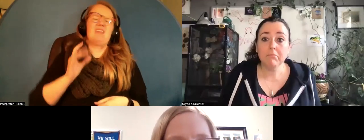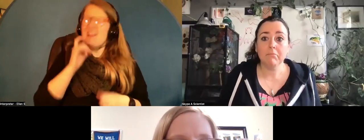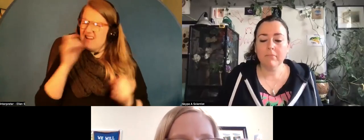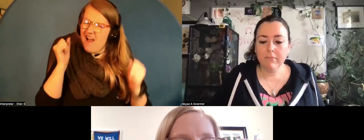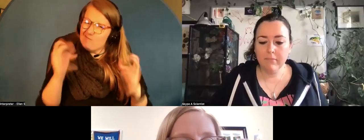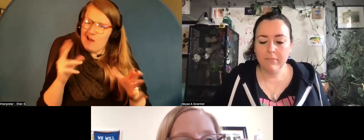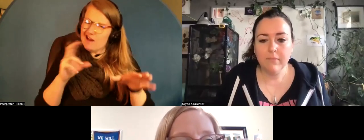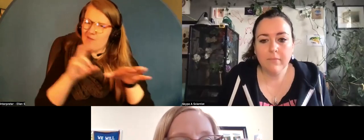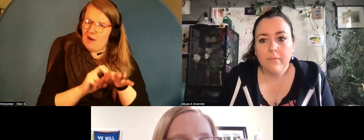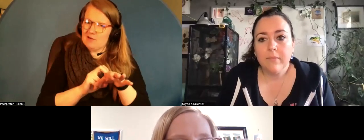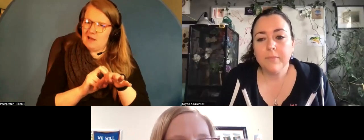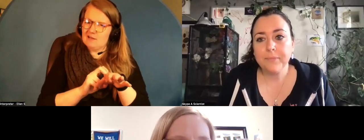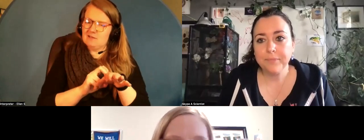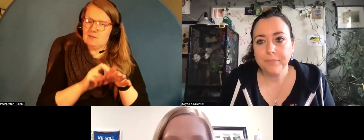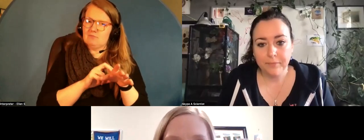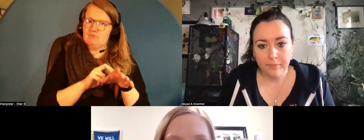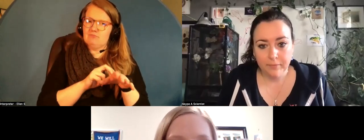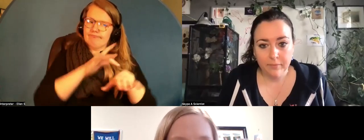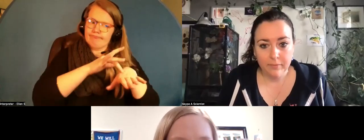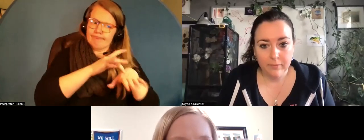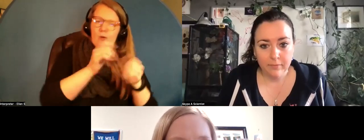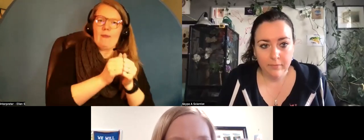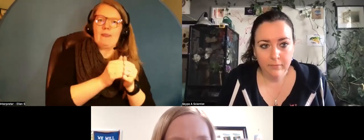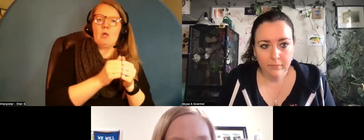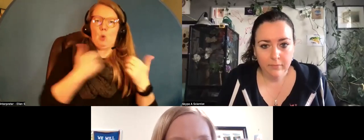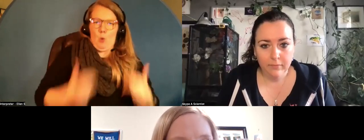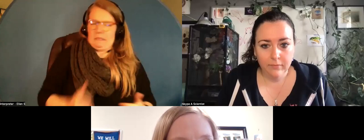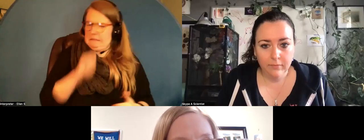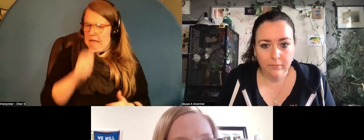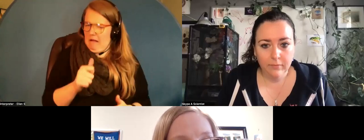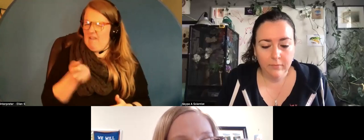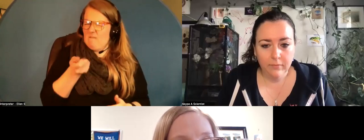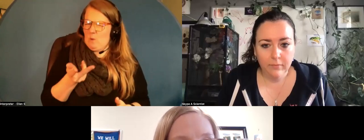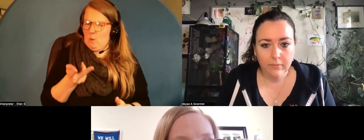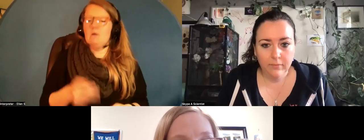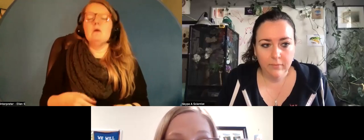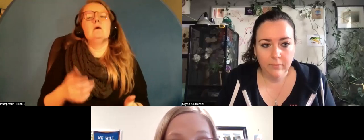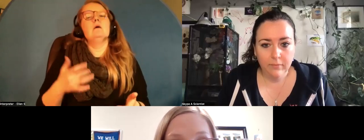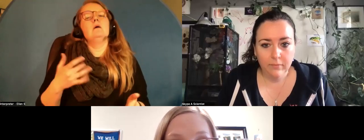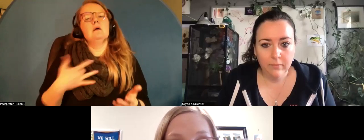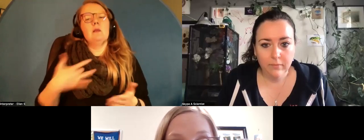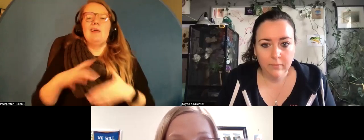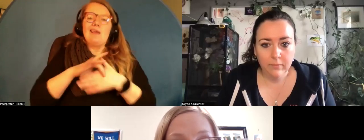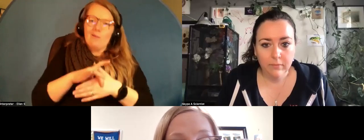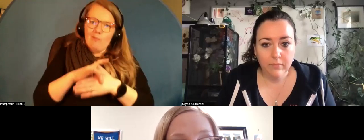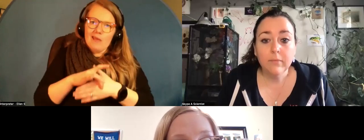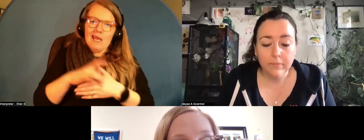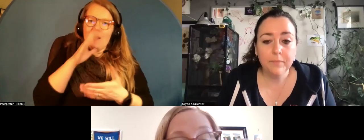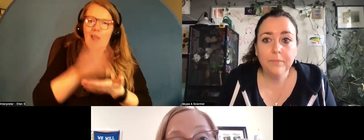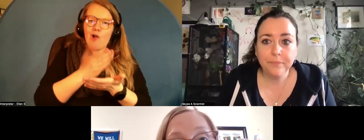so. And so either undercooked meat like pork or